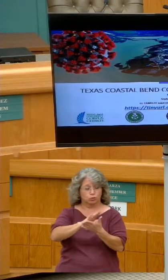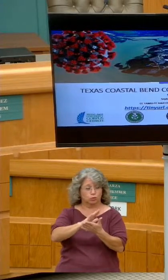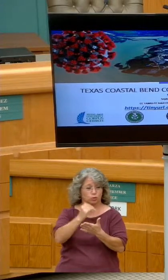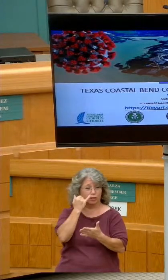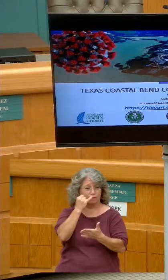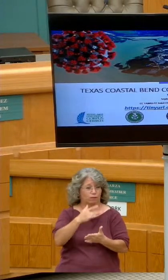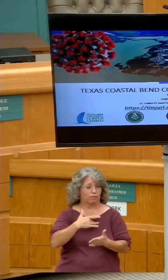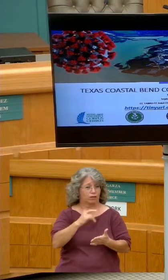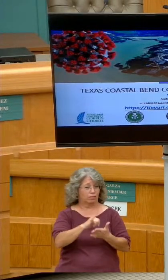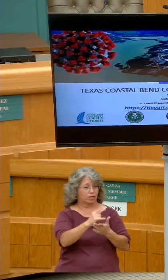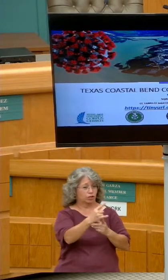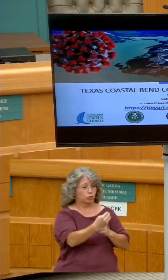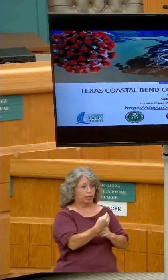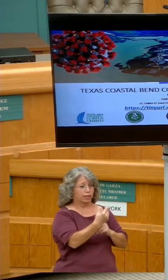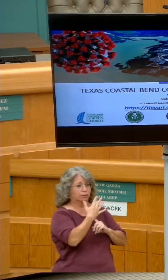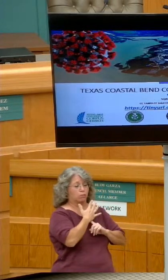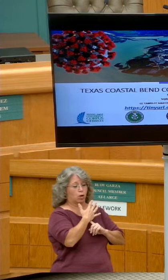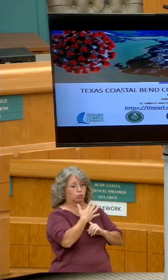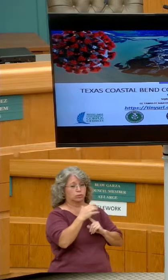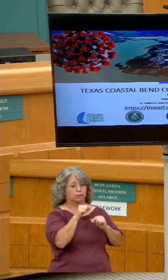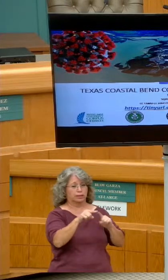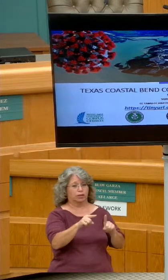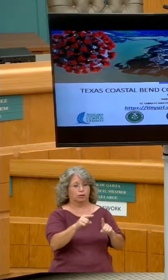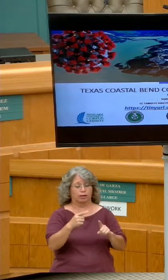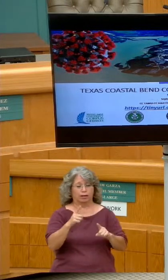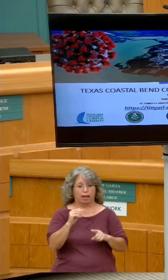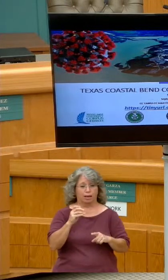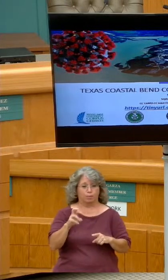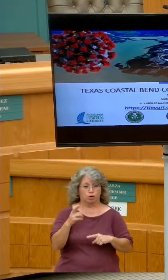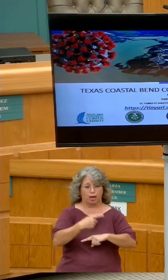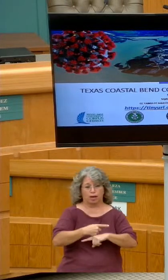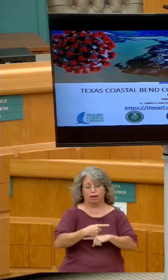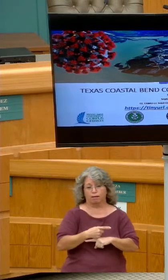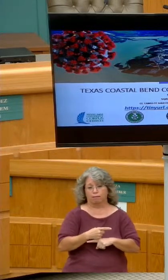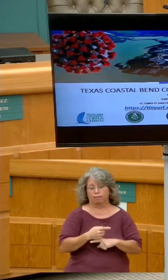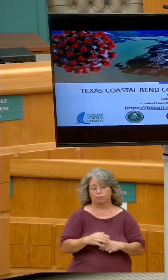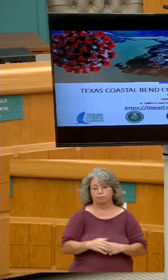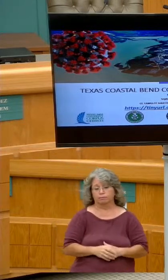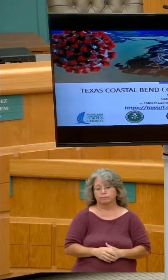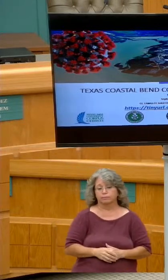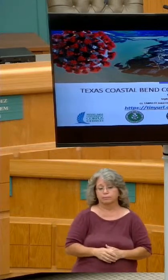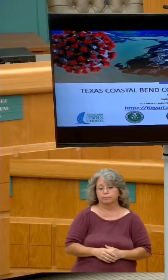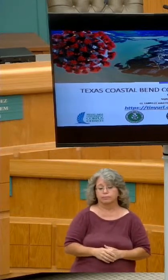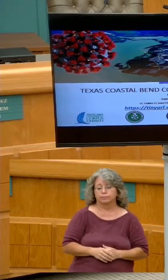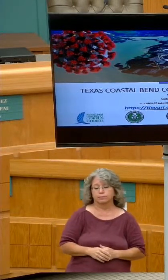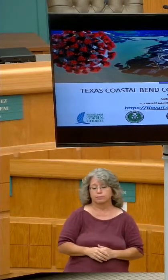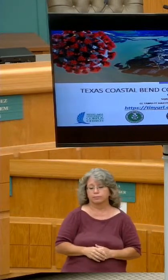an exposure to COVID-19 over the Labor Day holiday. Okay.